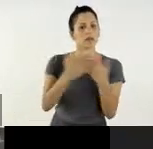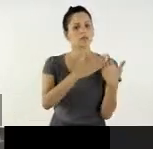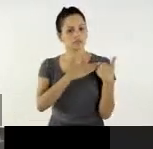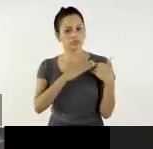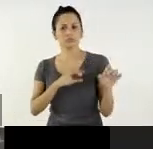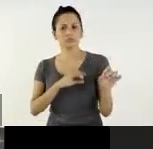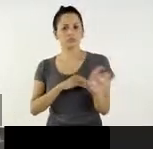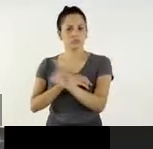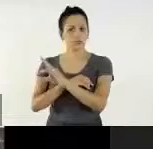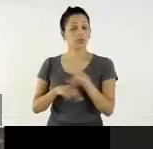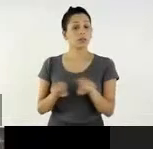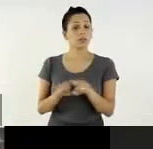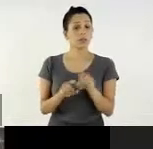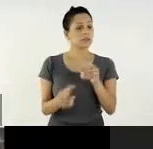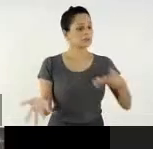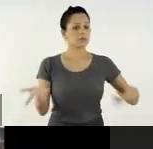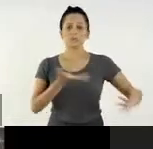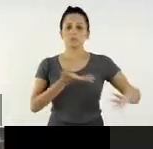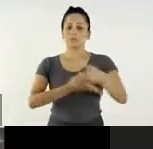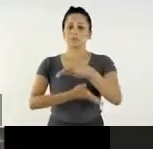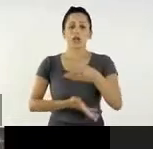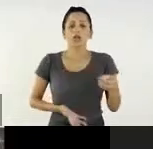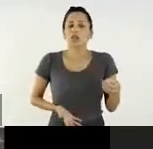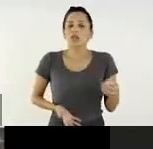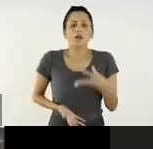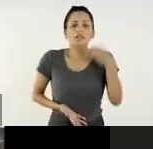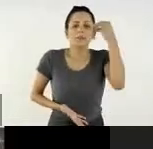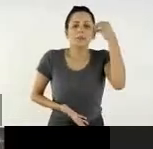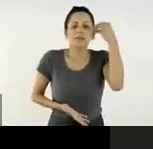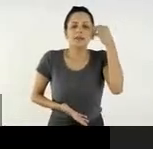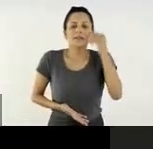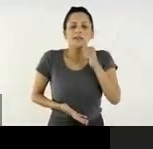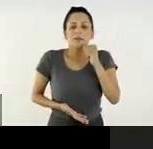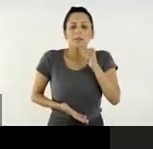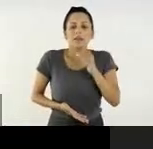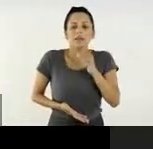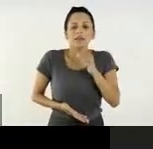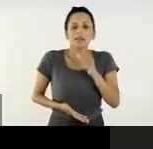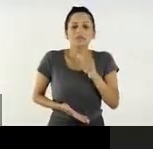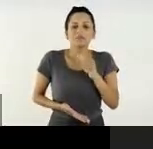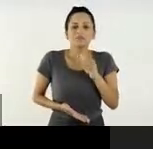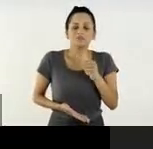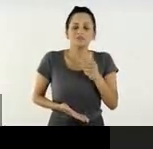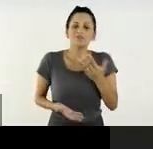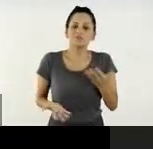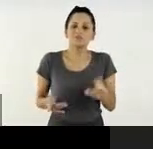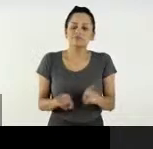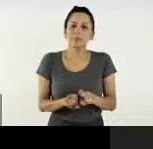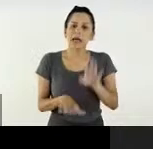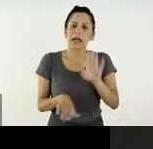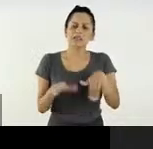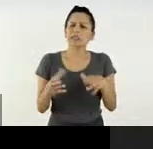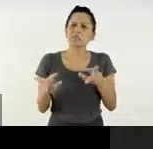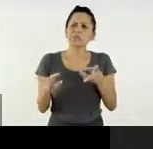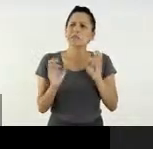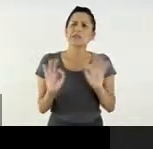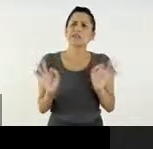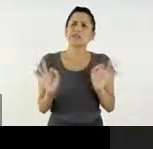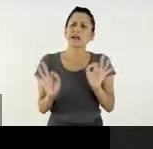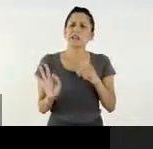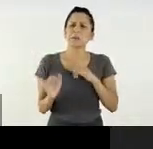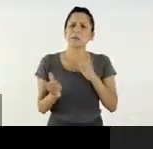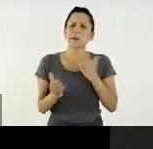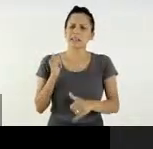thoughtfully, sometimes self-consciously, broke taboos." And I'm continuing here with the Corinne quote. "We